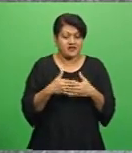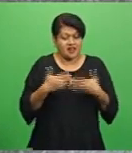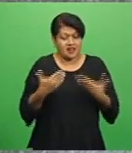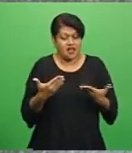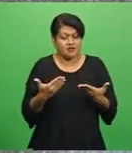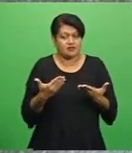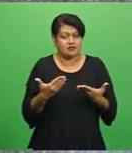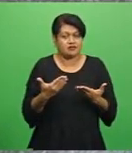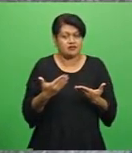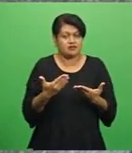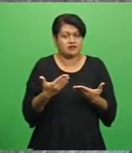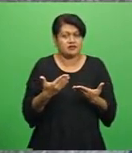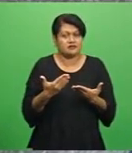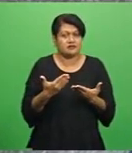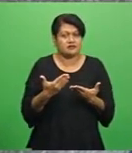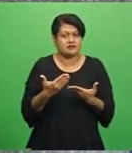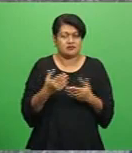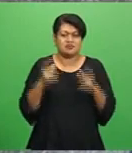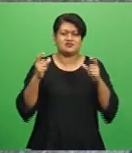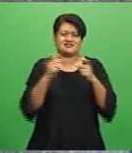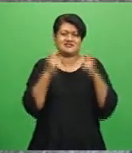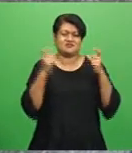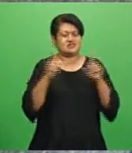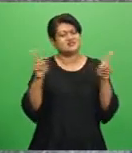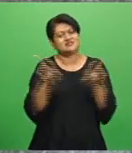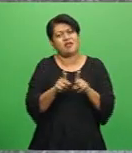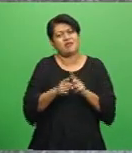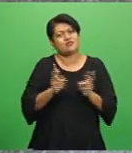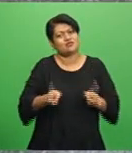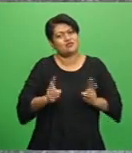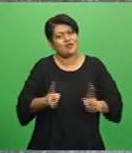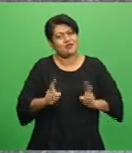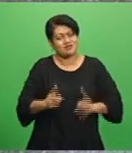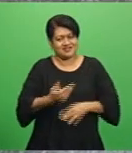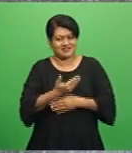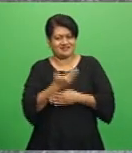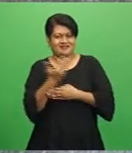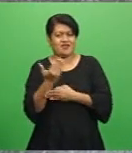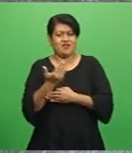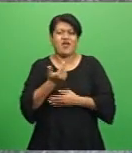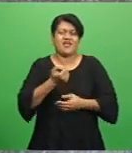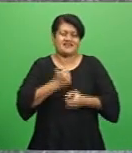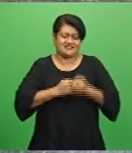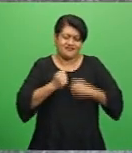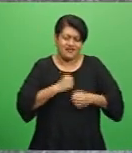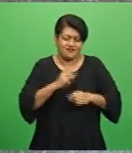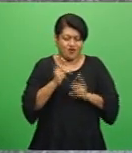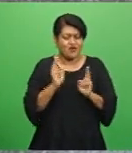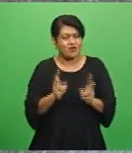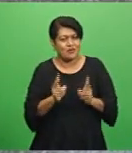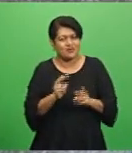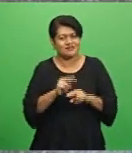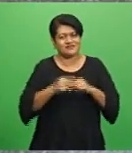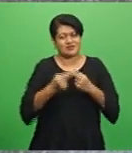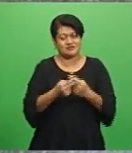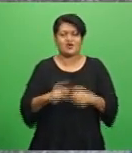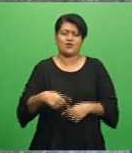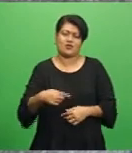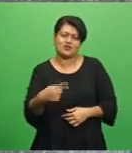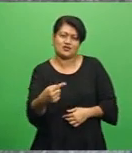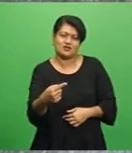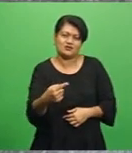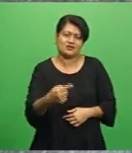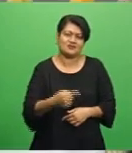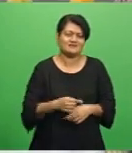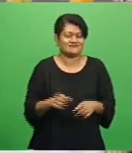do, we just celebrate it as like a normal day, just for the survival of our families. I think we have to carry on